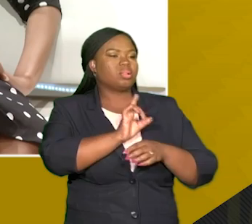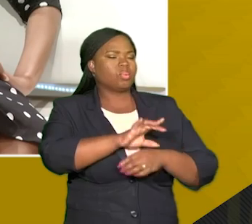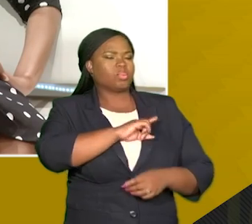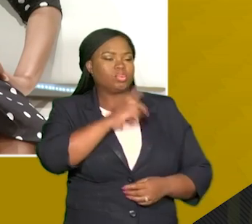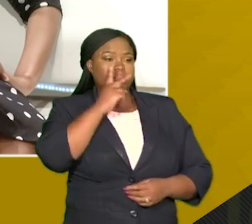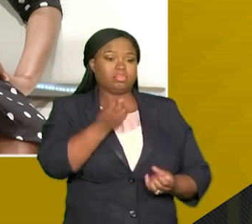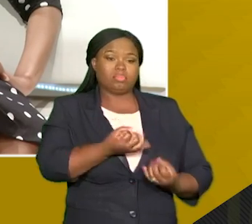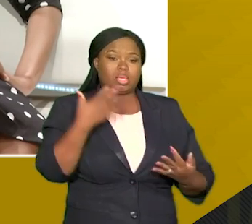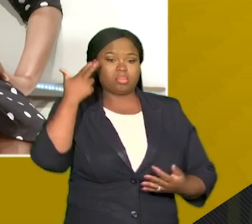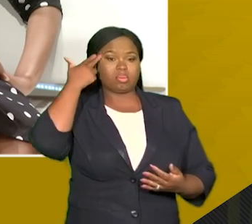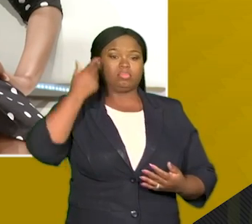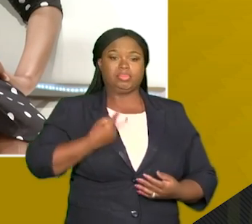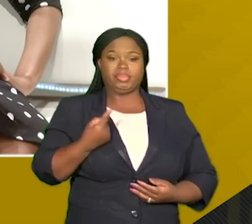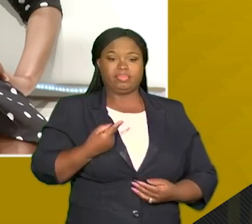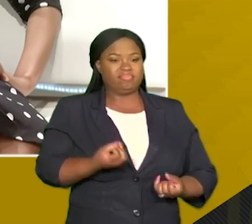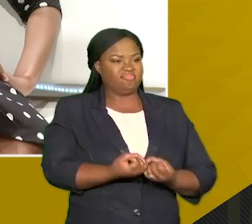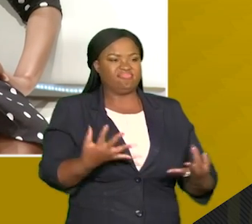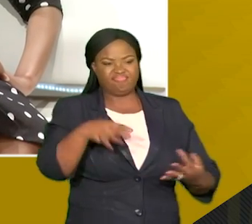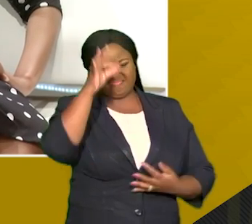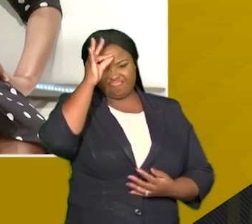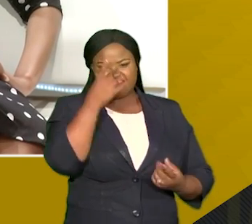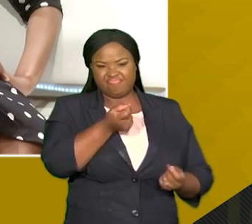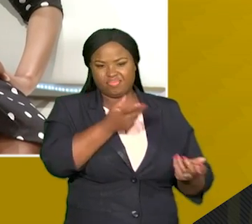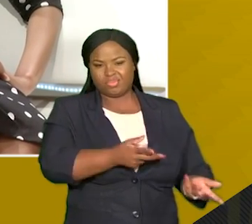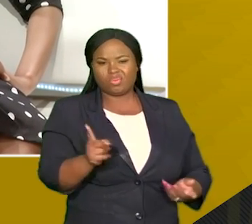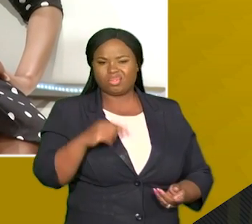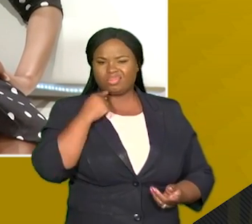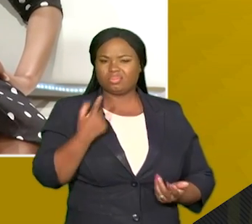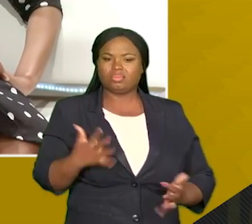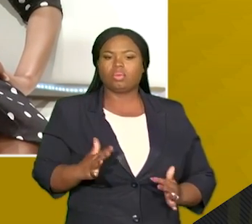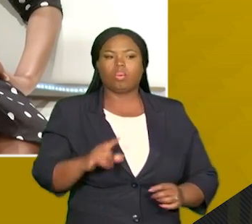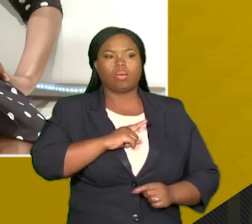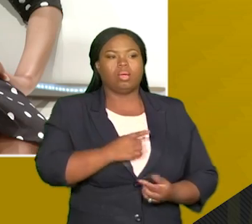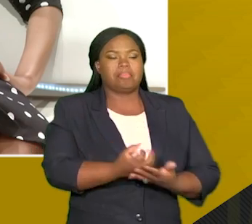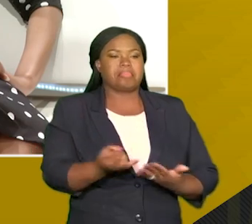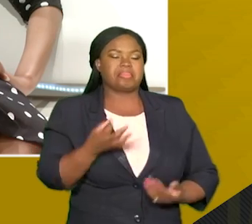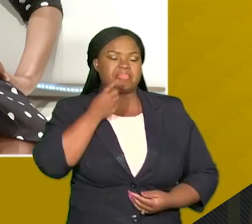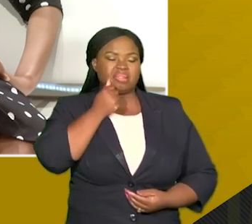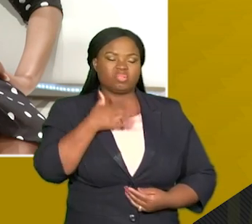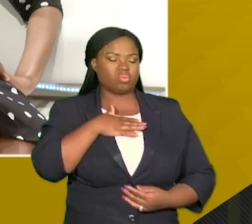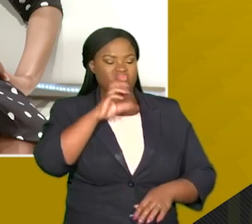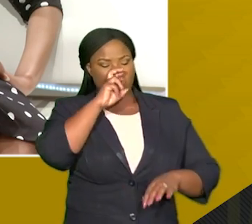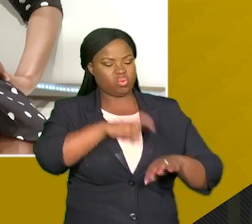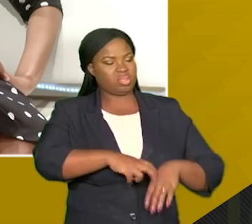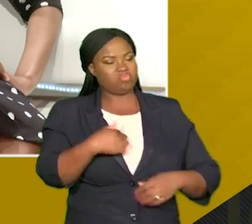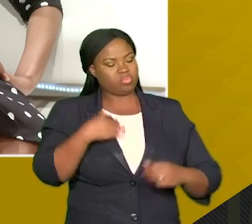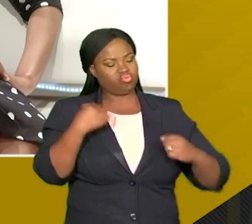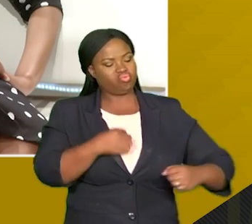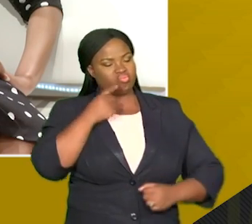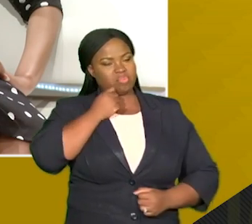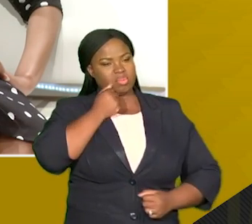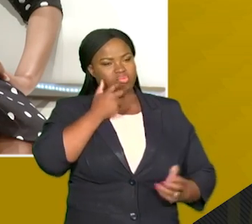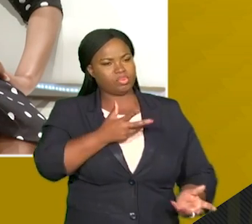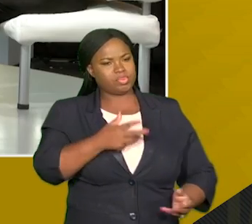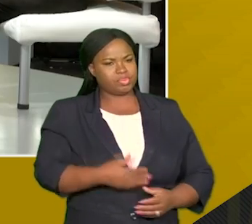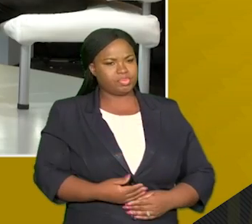ama suicide awenzakalayo emaphoyiseni. As Uchesen was saying, they feel like I don't need counseling, I'm strong enough, I'm a man, and stuff like